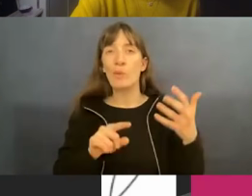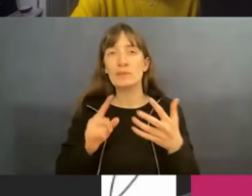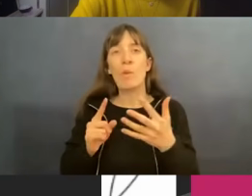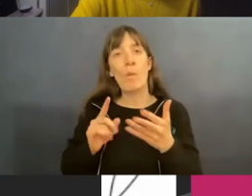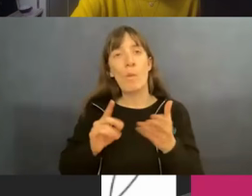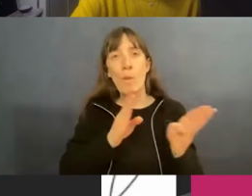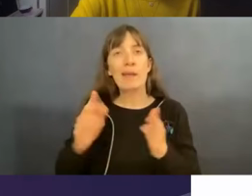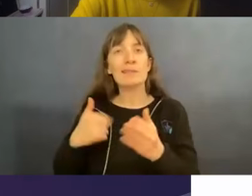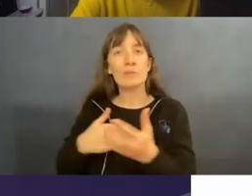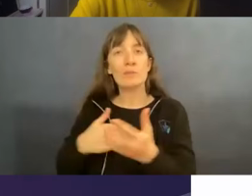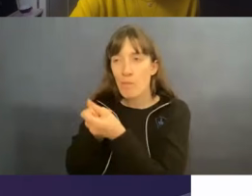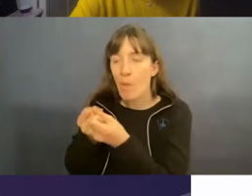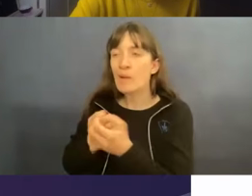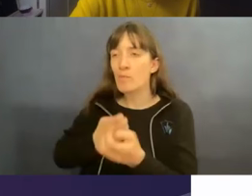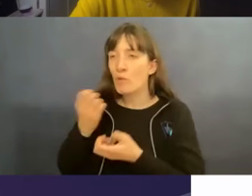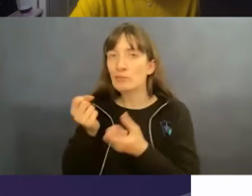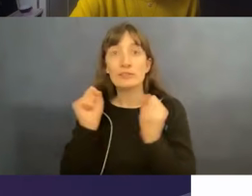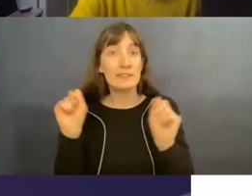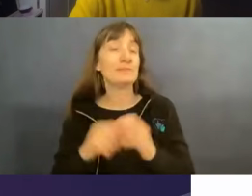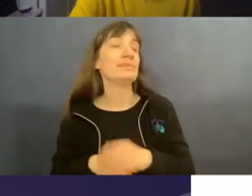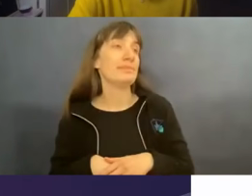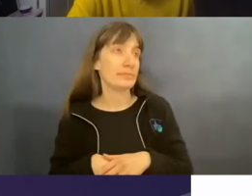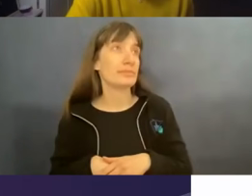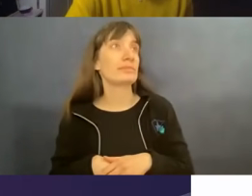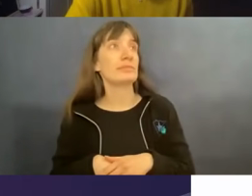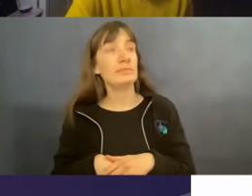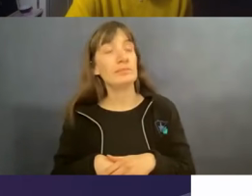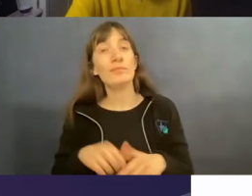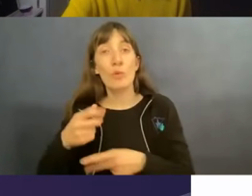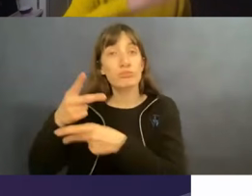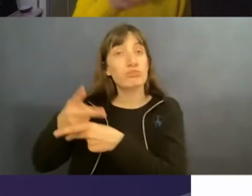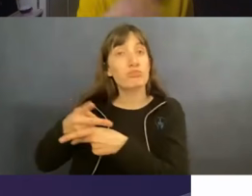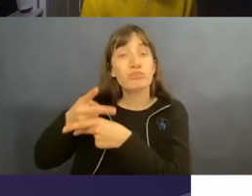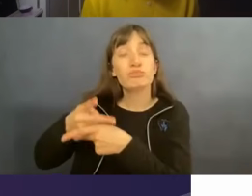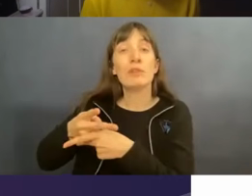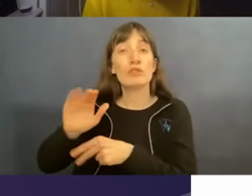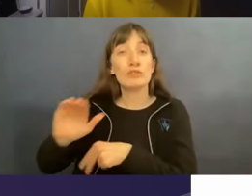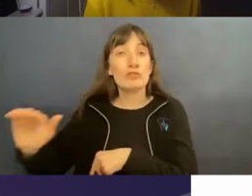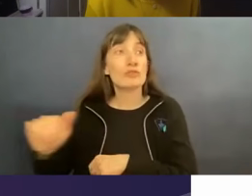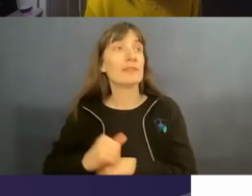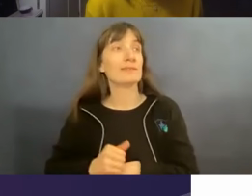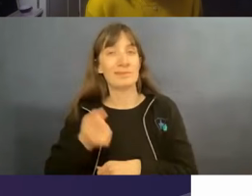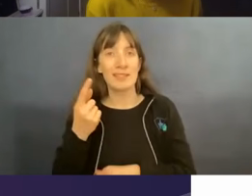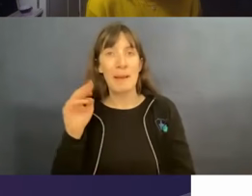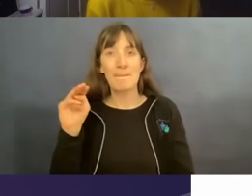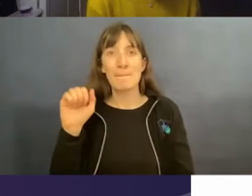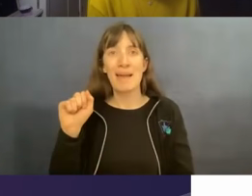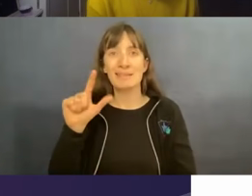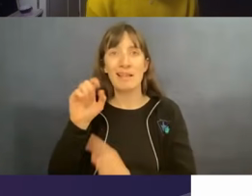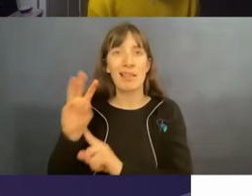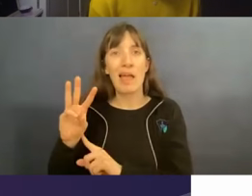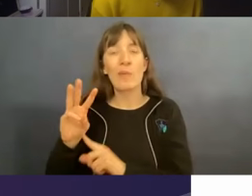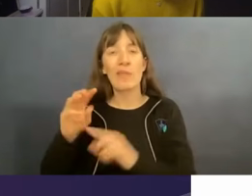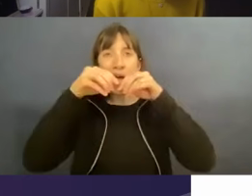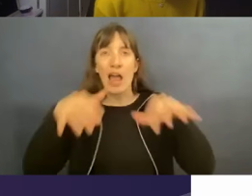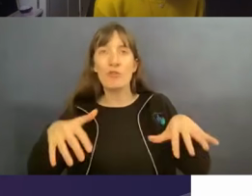safety. There's a lot of other ways in terms of like nurturing children. So I always add like those Maslow hierarchy of needs too, of that being